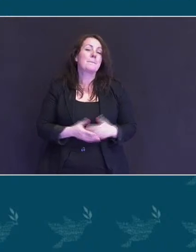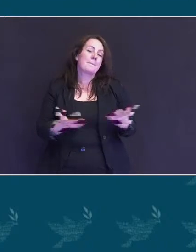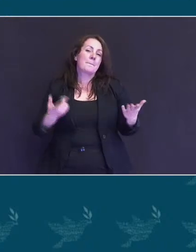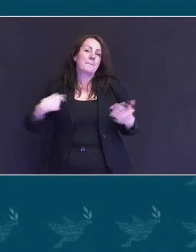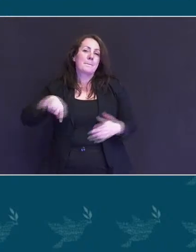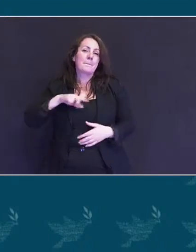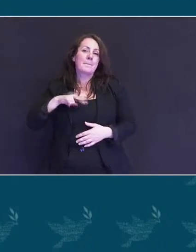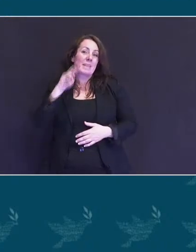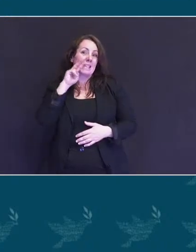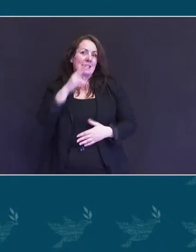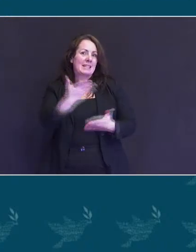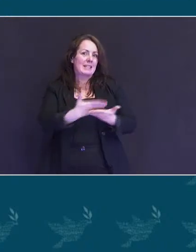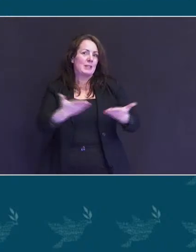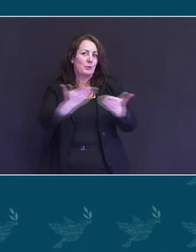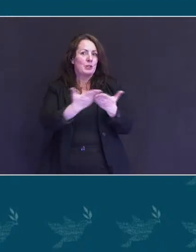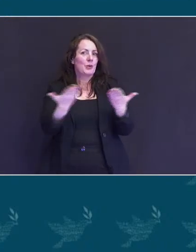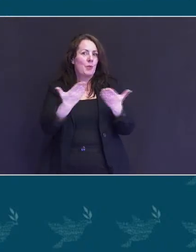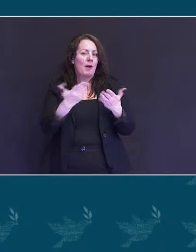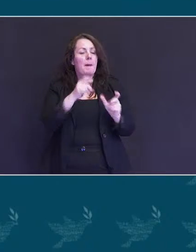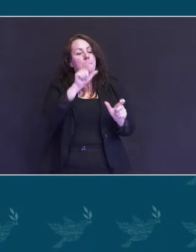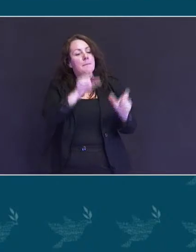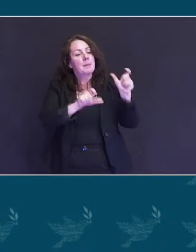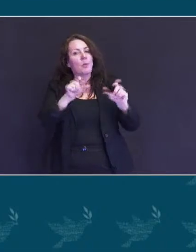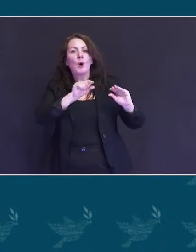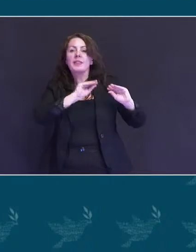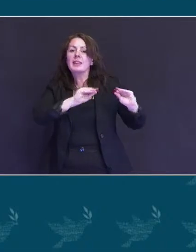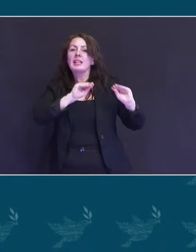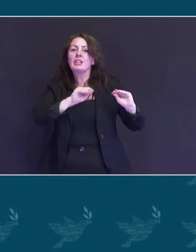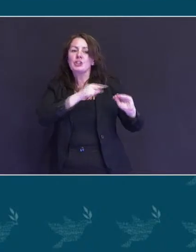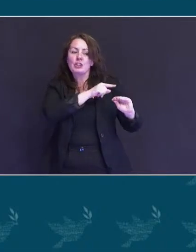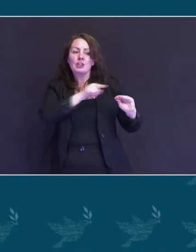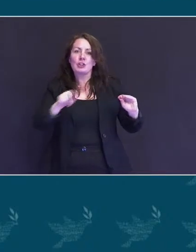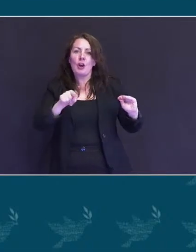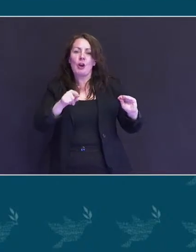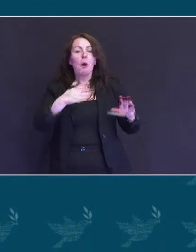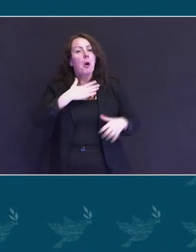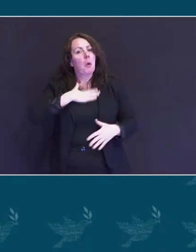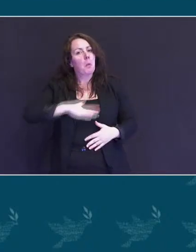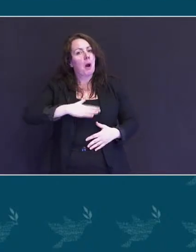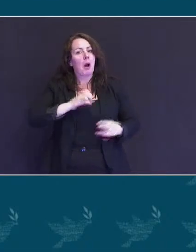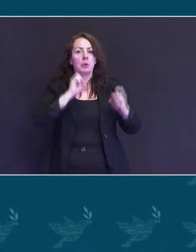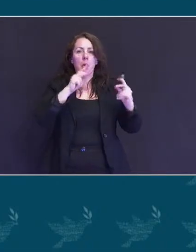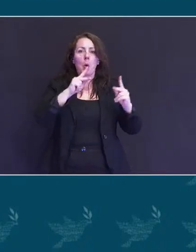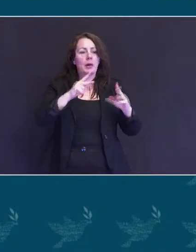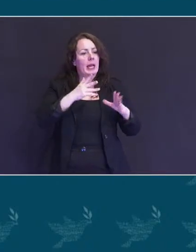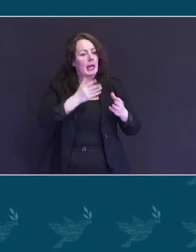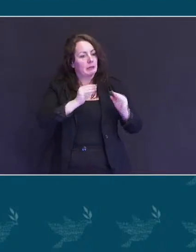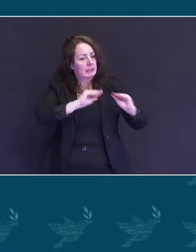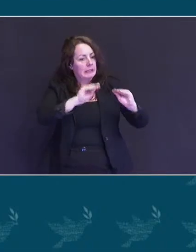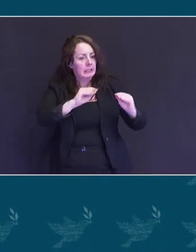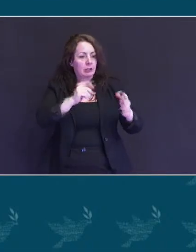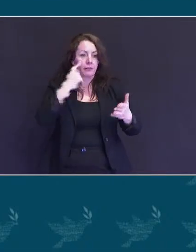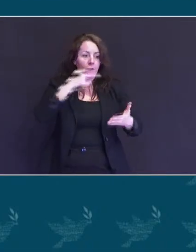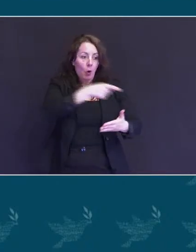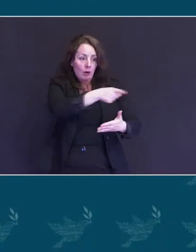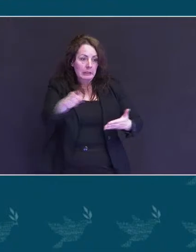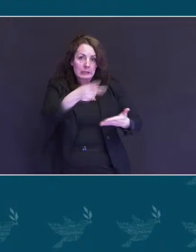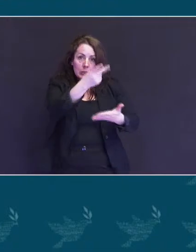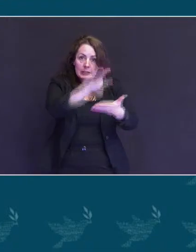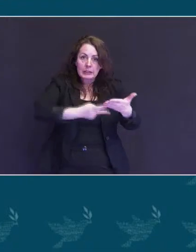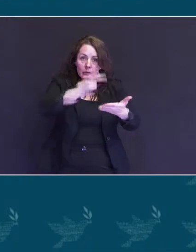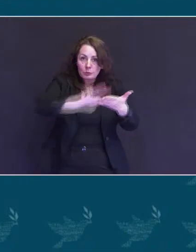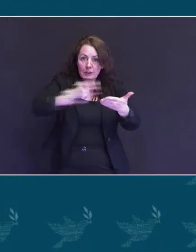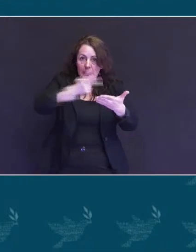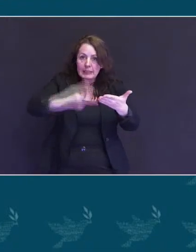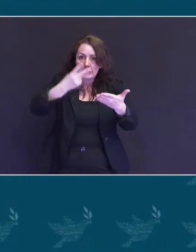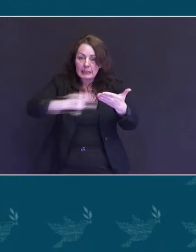explaining concepts and in key subjects in their mother tongue. But the limitation has